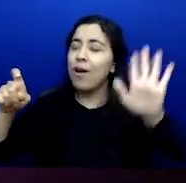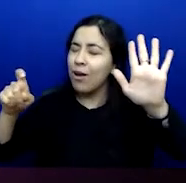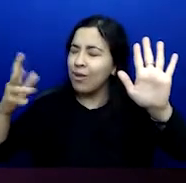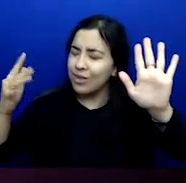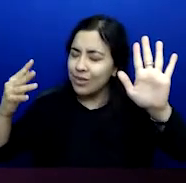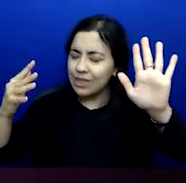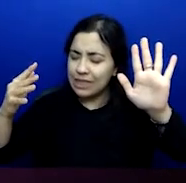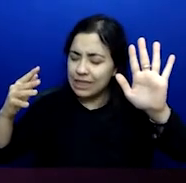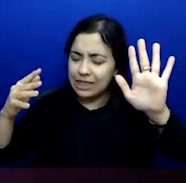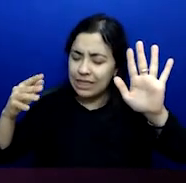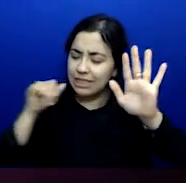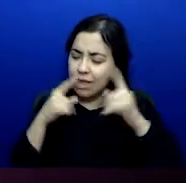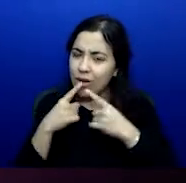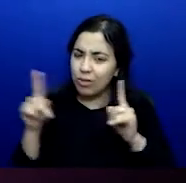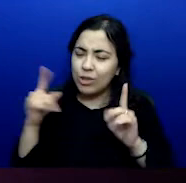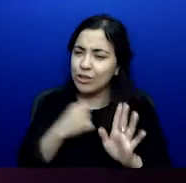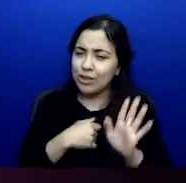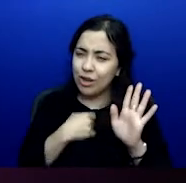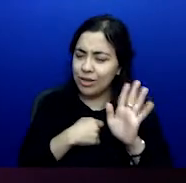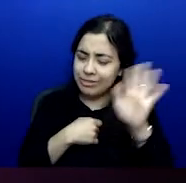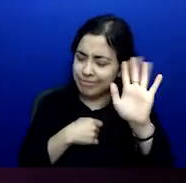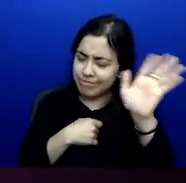Wait, no, that's not going to work. No, sorry.